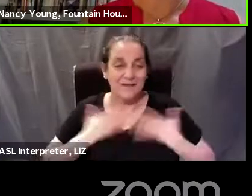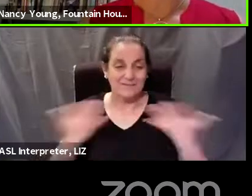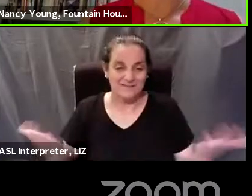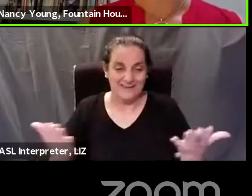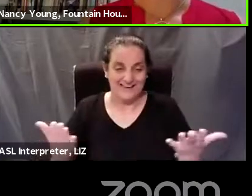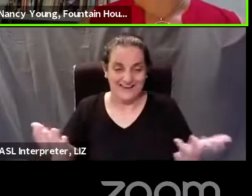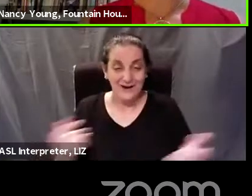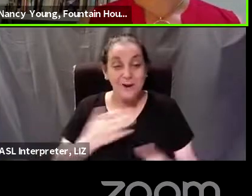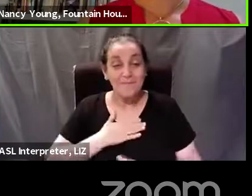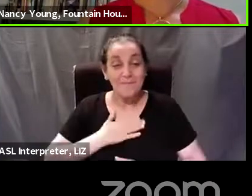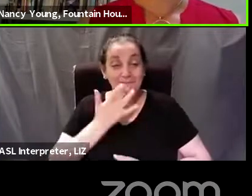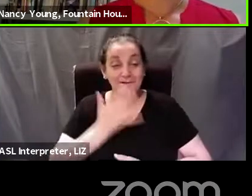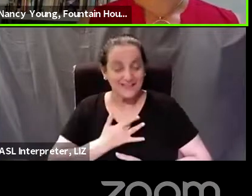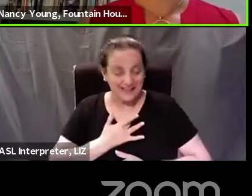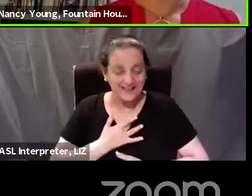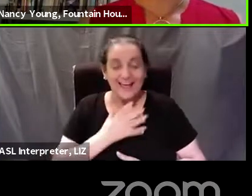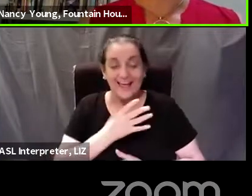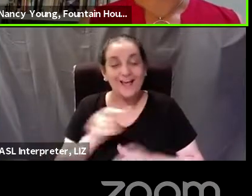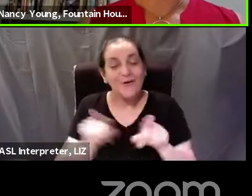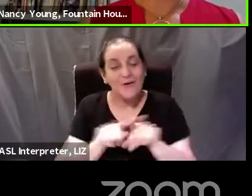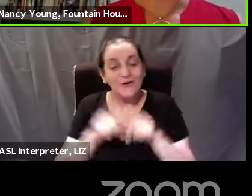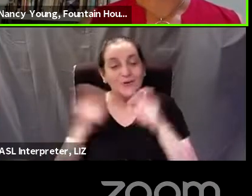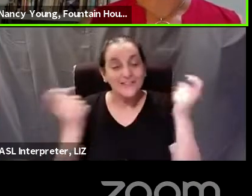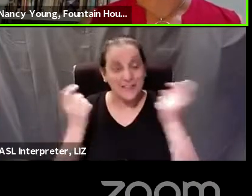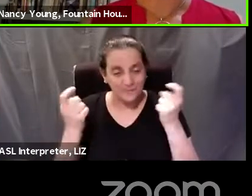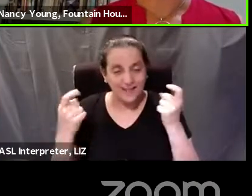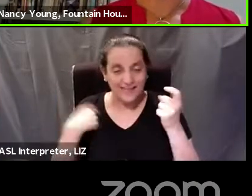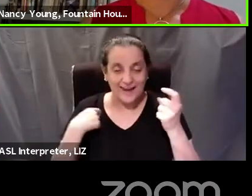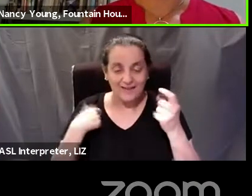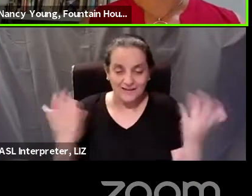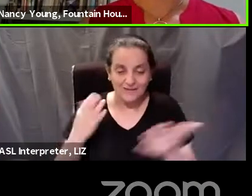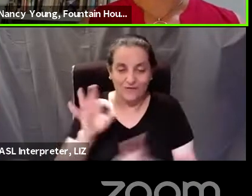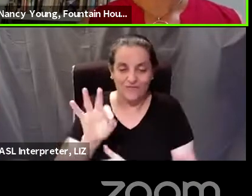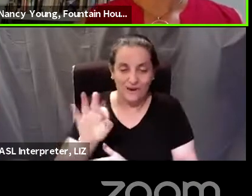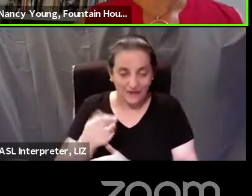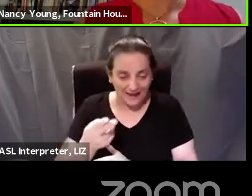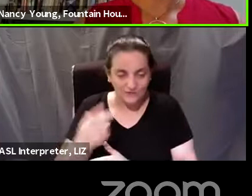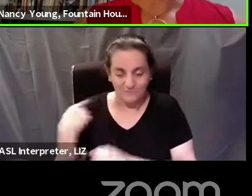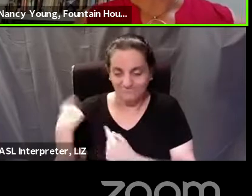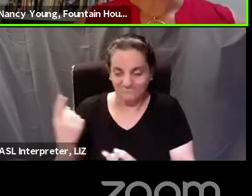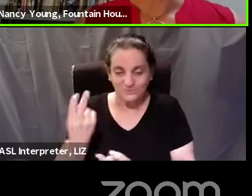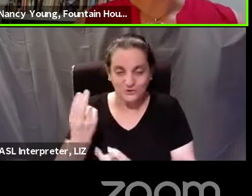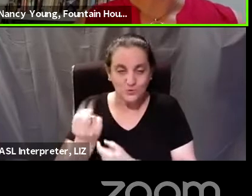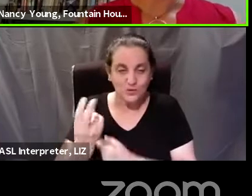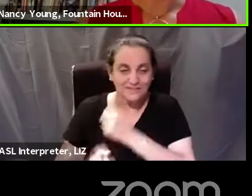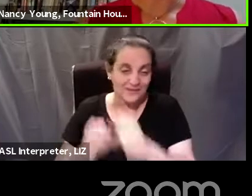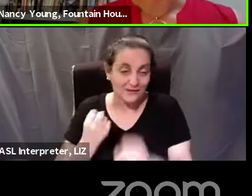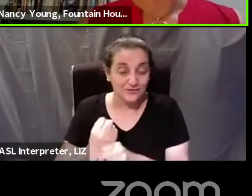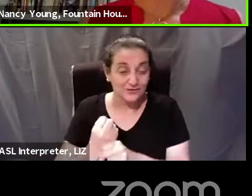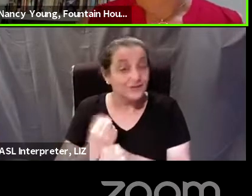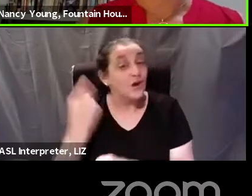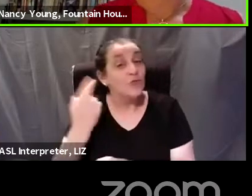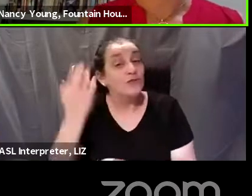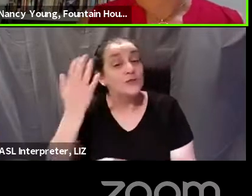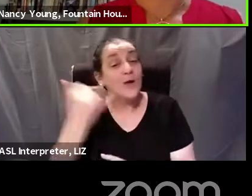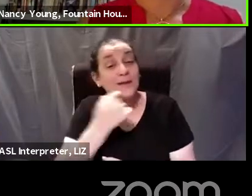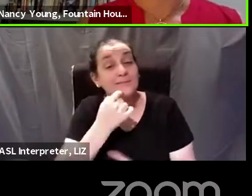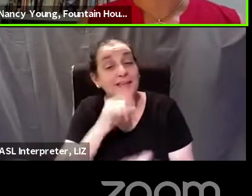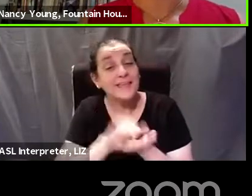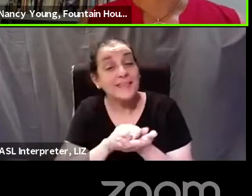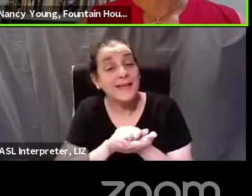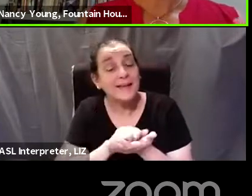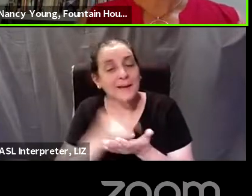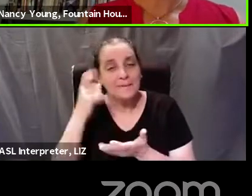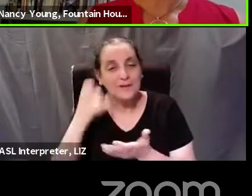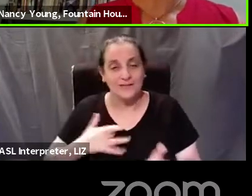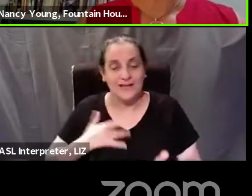birthday, and to just also celebrate that I've been at Fountain House for 12 years. And the reason I'm saying those things is just because I